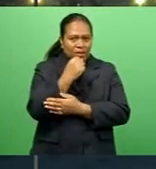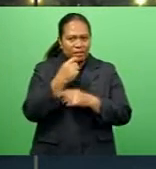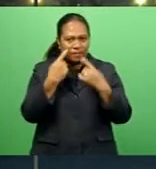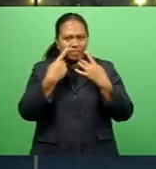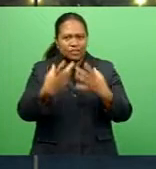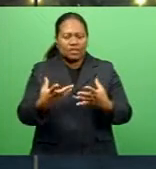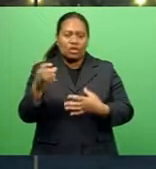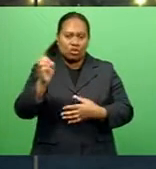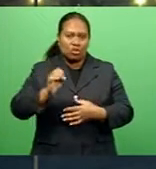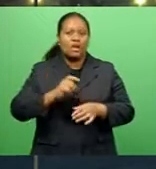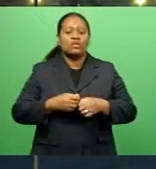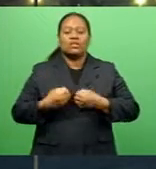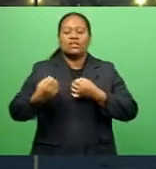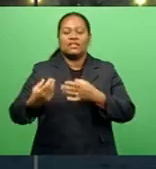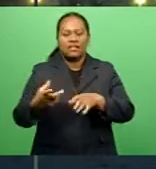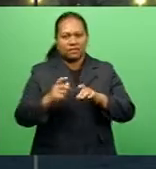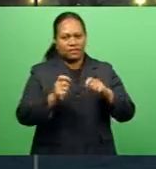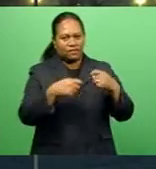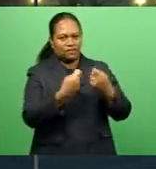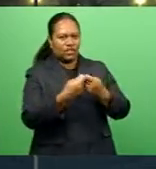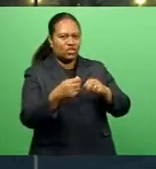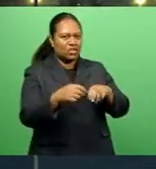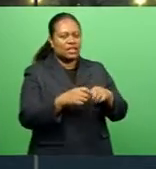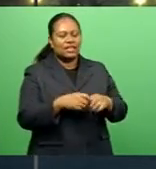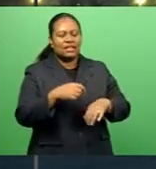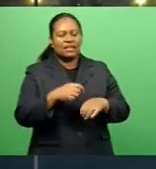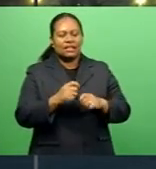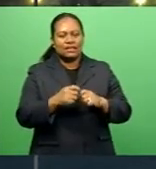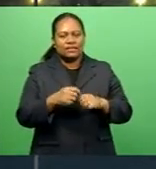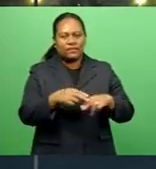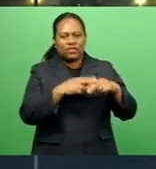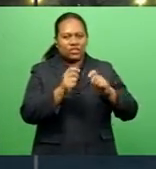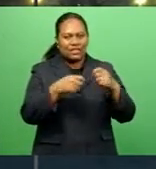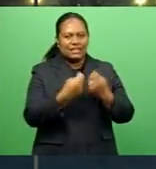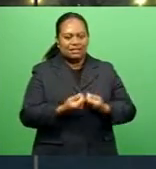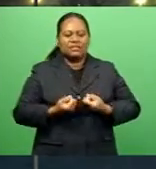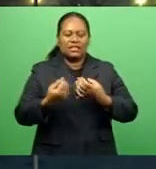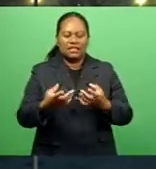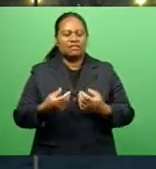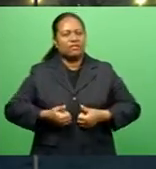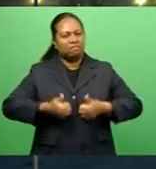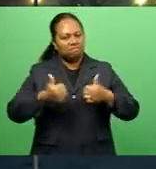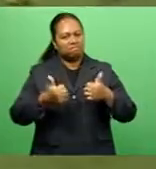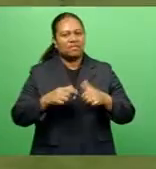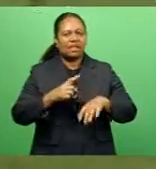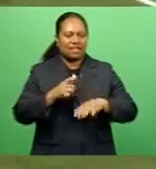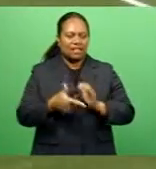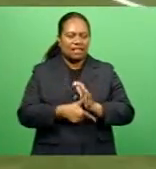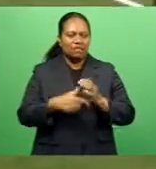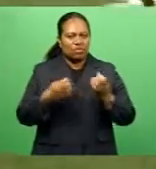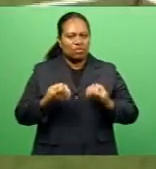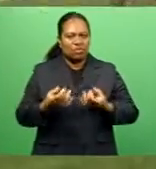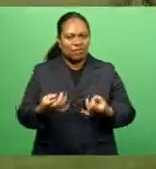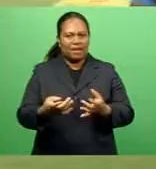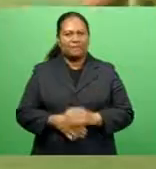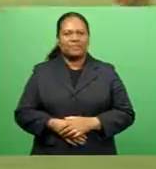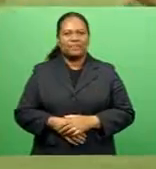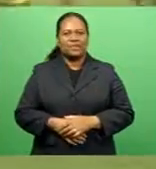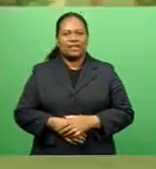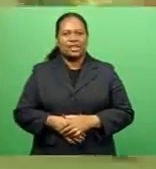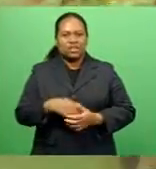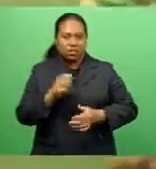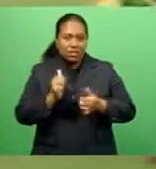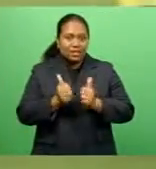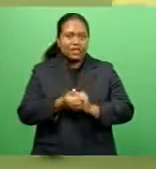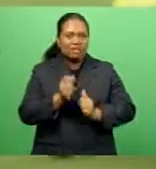the Fiji national 7 squad ample time to prepare for the Olympic Games. The series will now kick off with